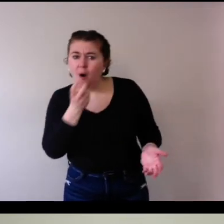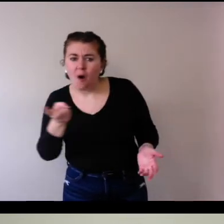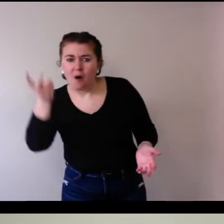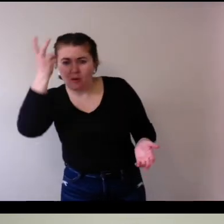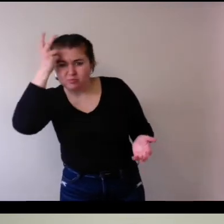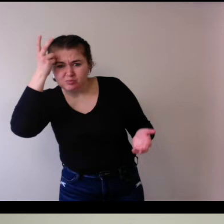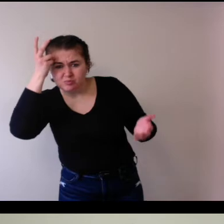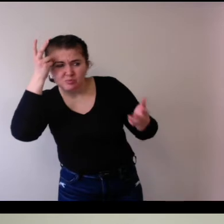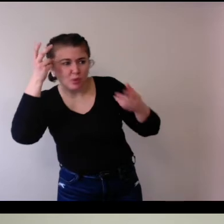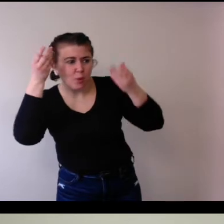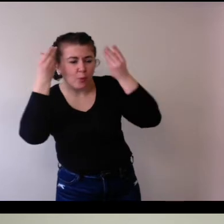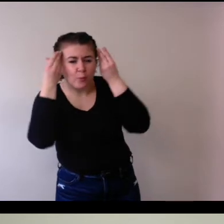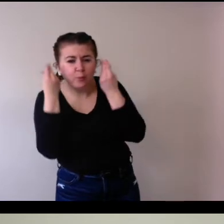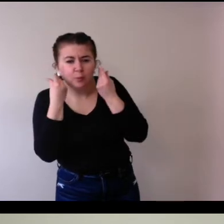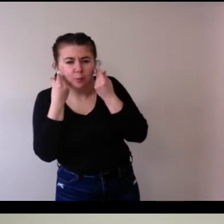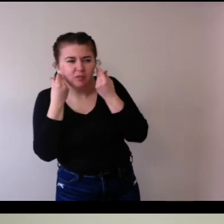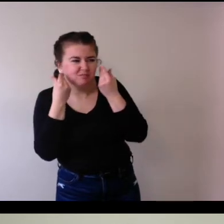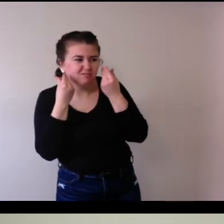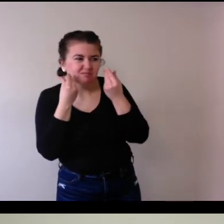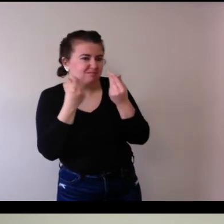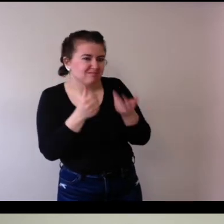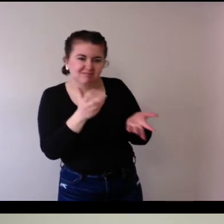it wasn't a great horned owl.